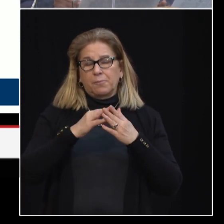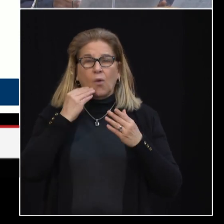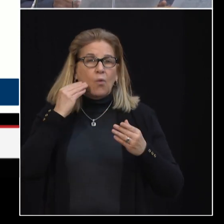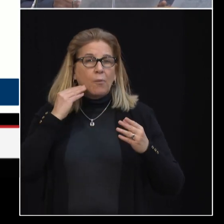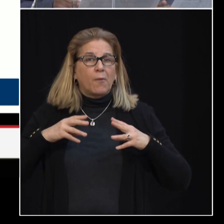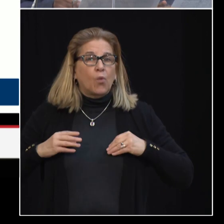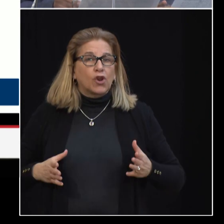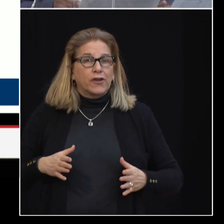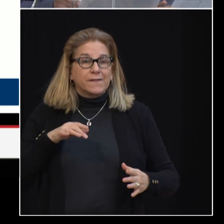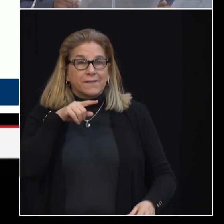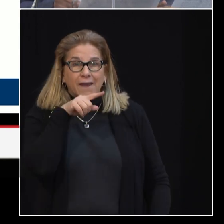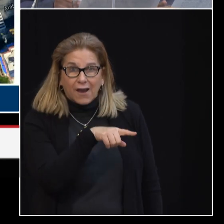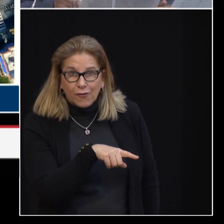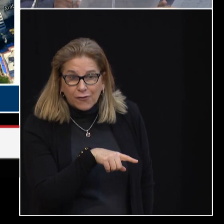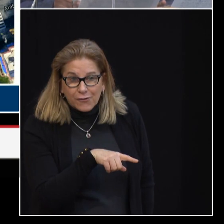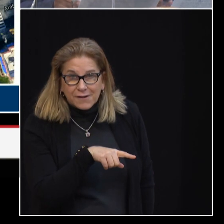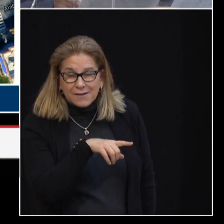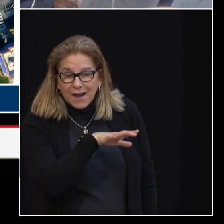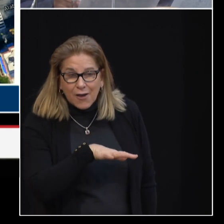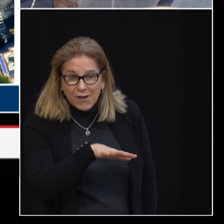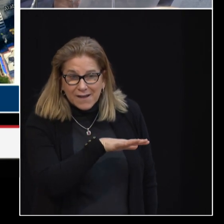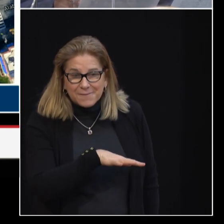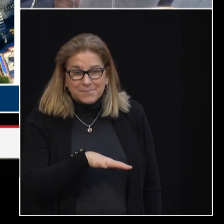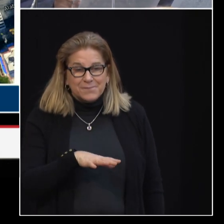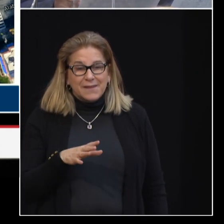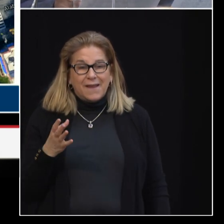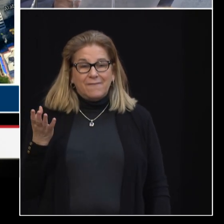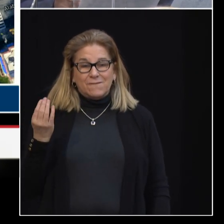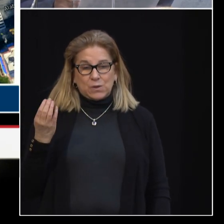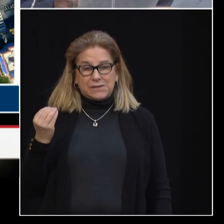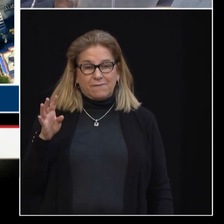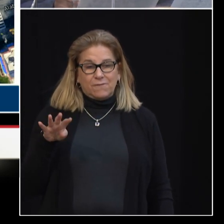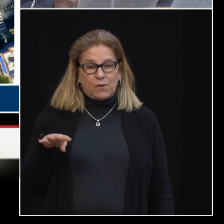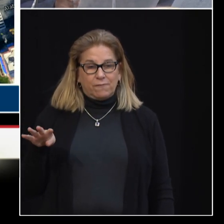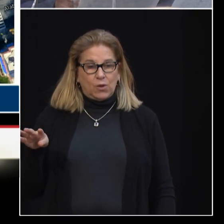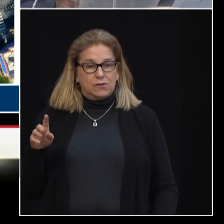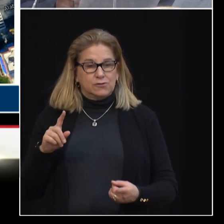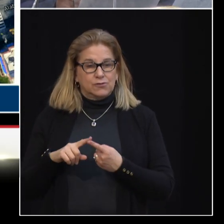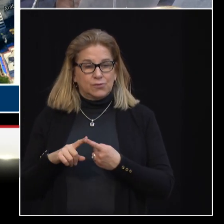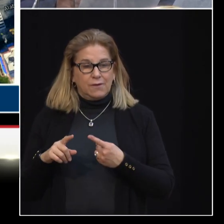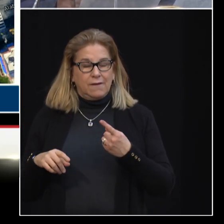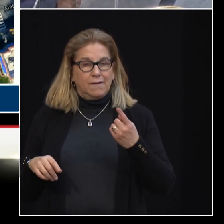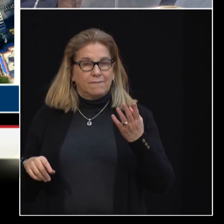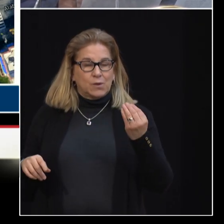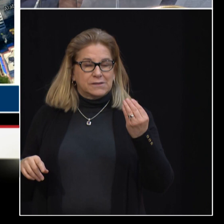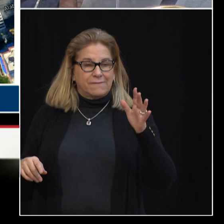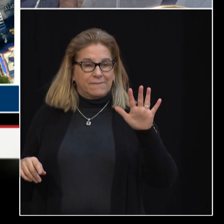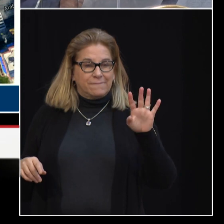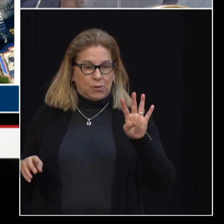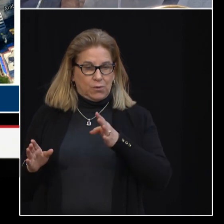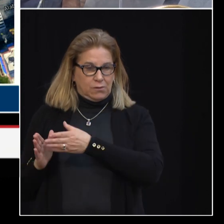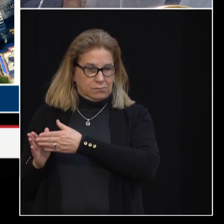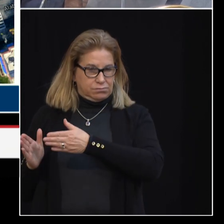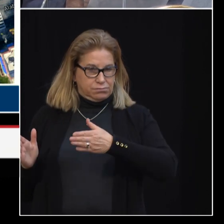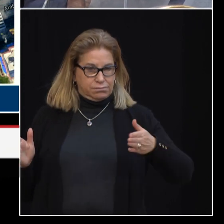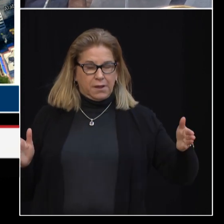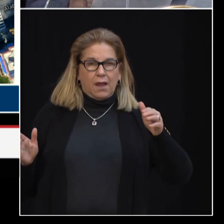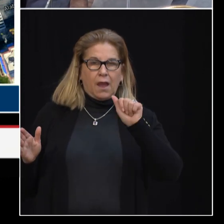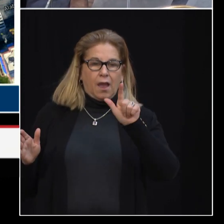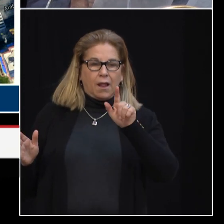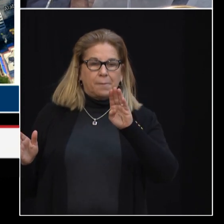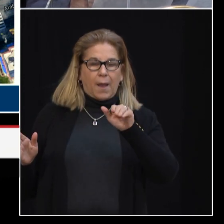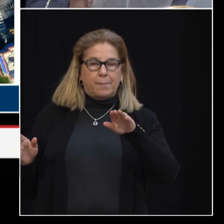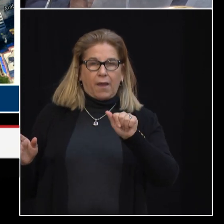Next, we have 1444 through 1454 Alabama Avenue Southeast. It's an opportunity in Ward